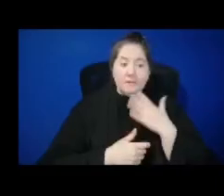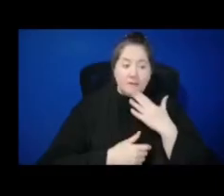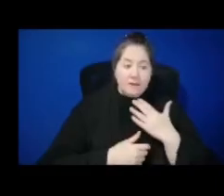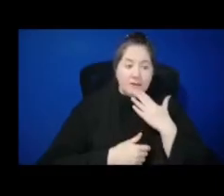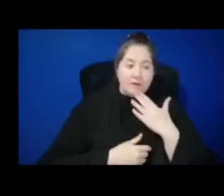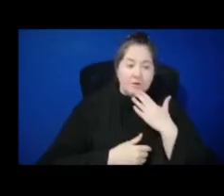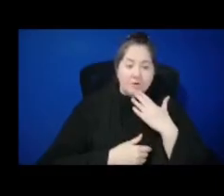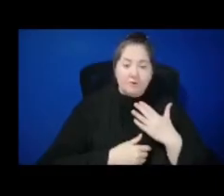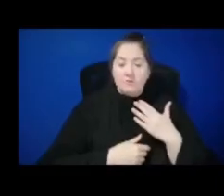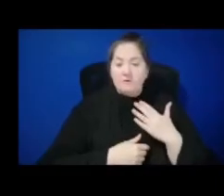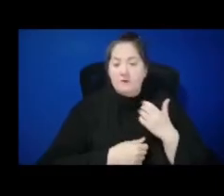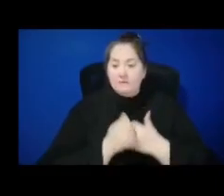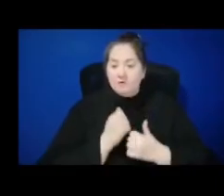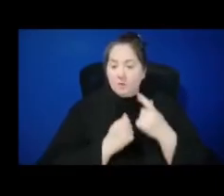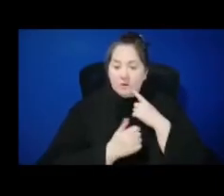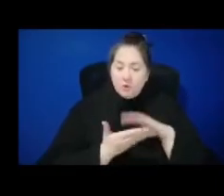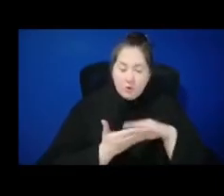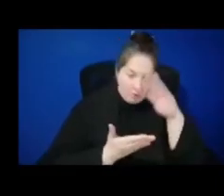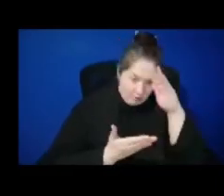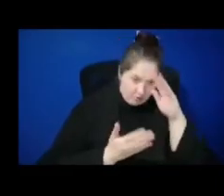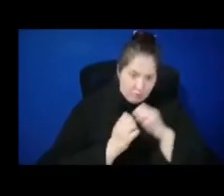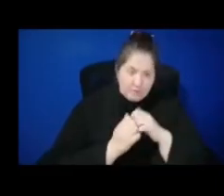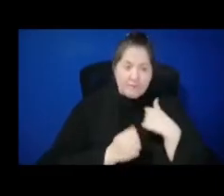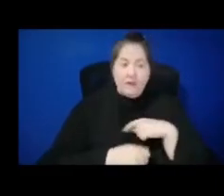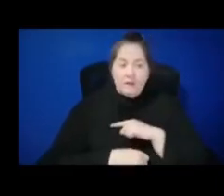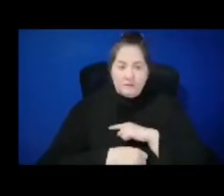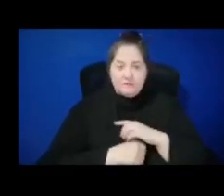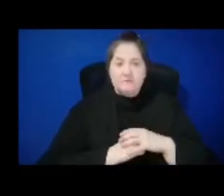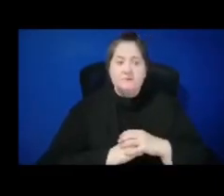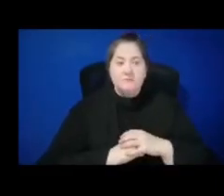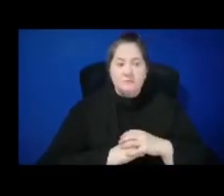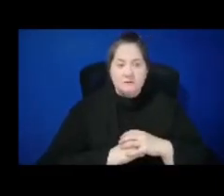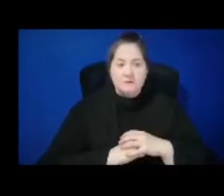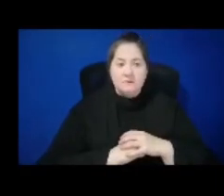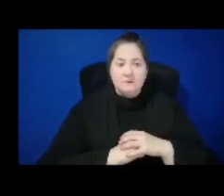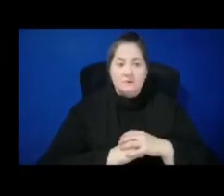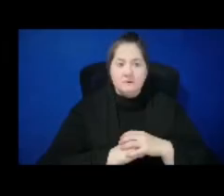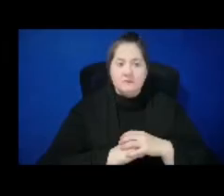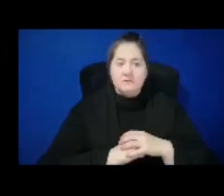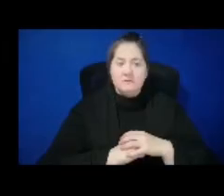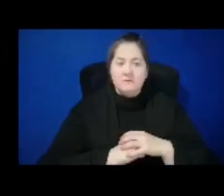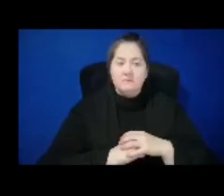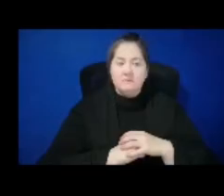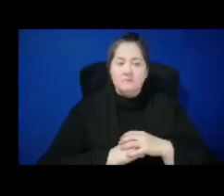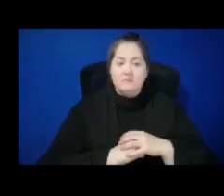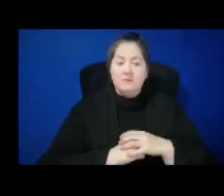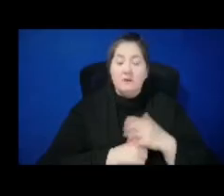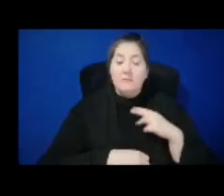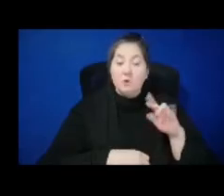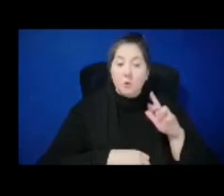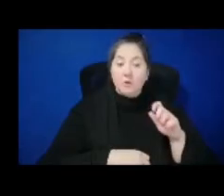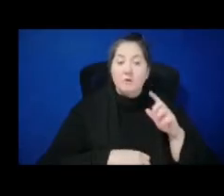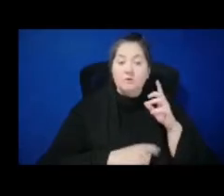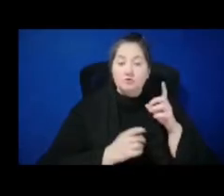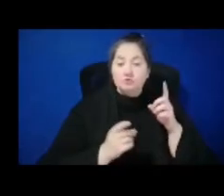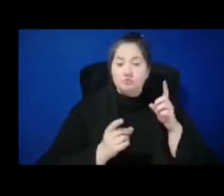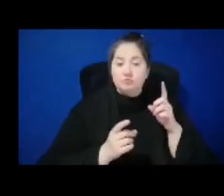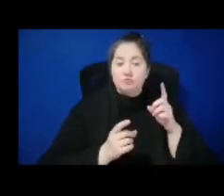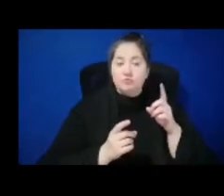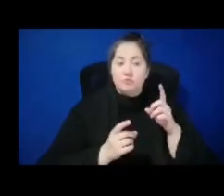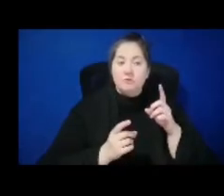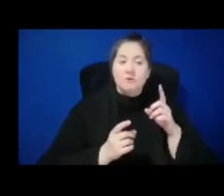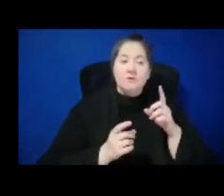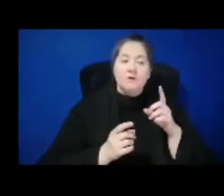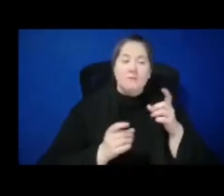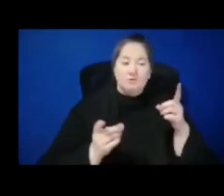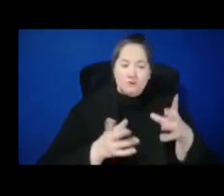really appreciate you taking the time to learn along with us. So as you heard, my name is Nicole. I'm the director of the Direct Care Workforce